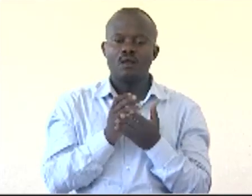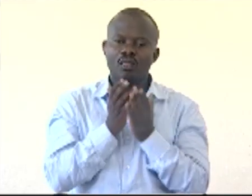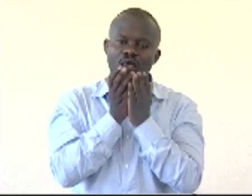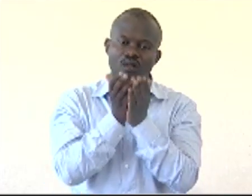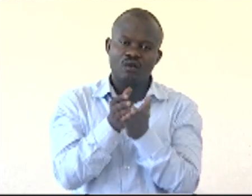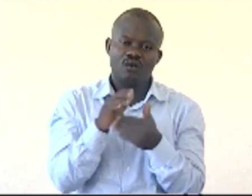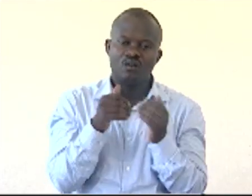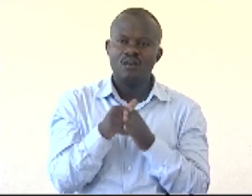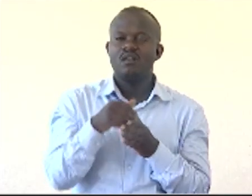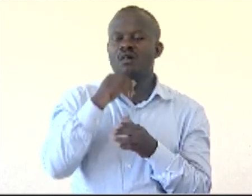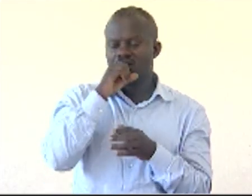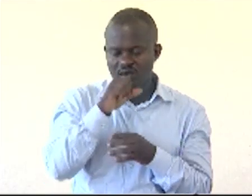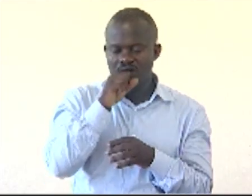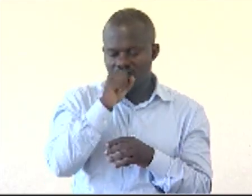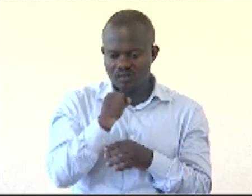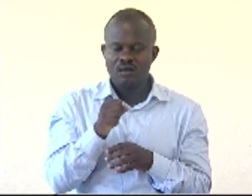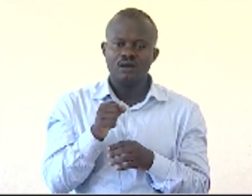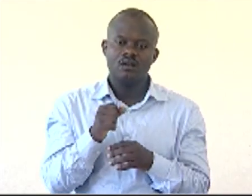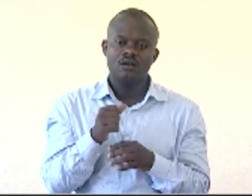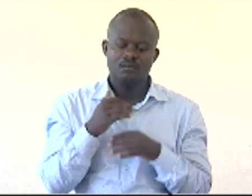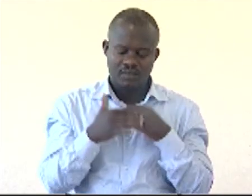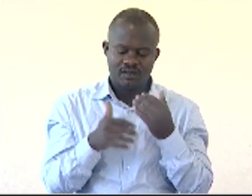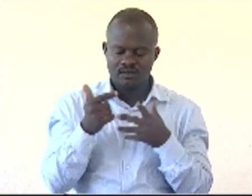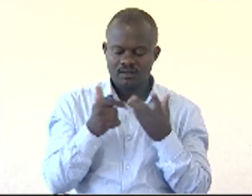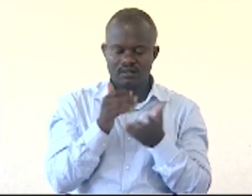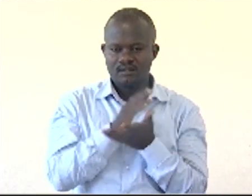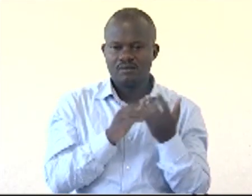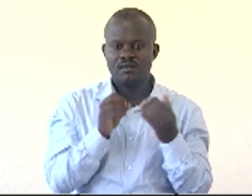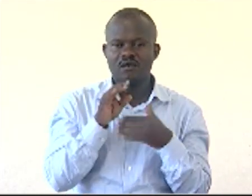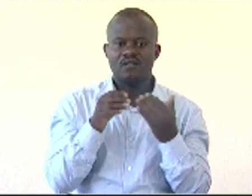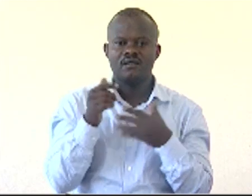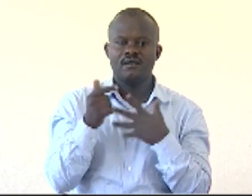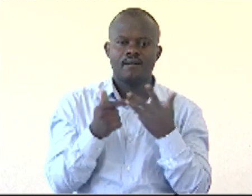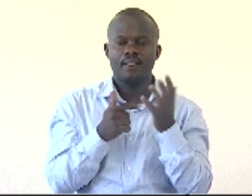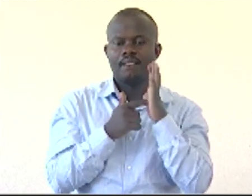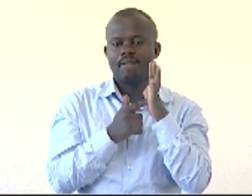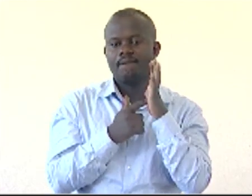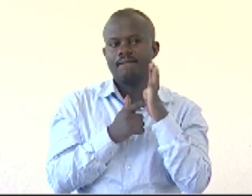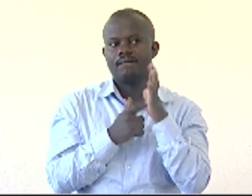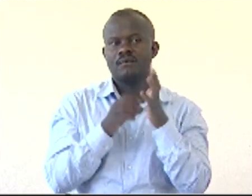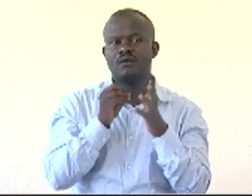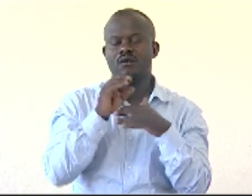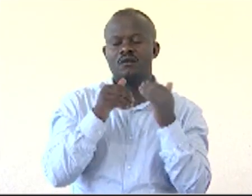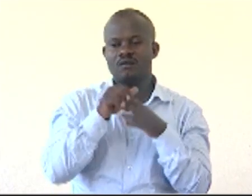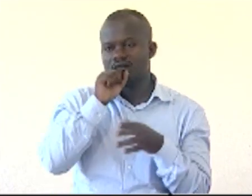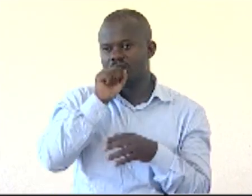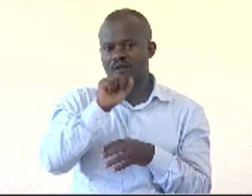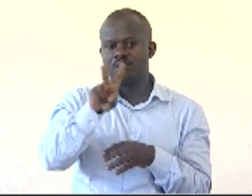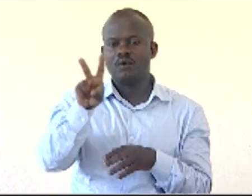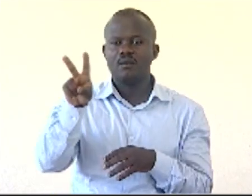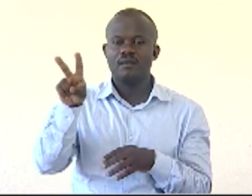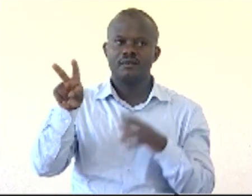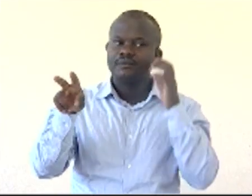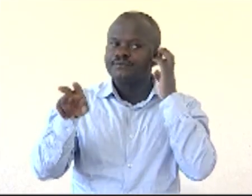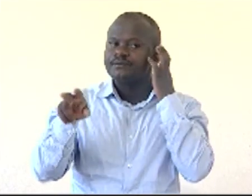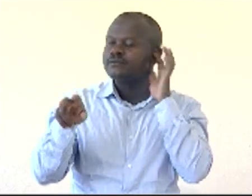or coughing blood. Those are some of the signs and symptoms of Ebola.